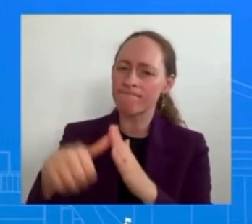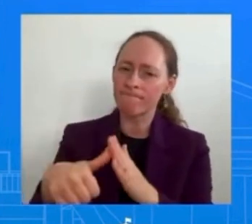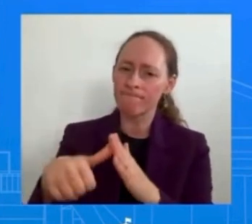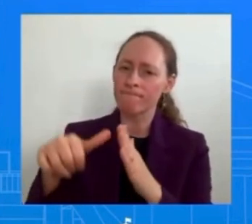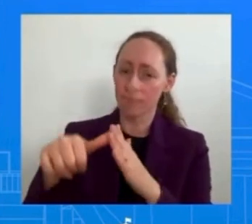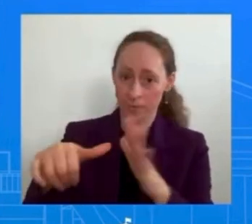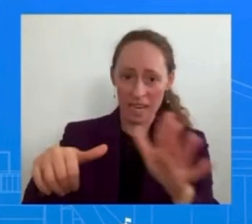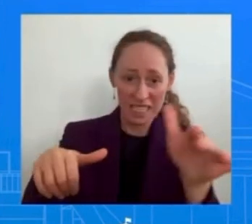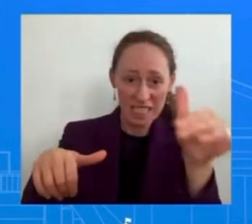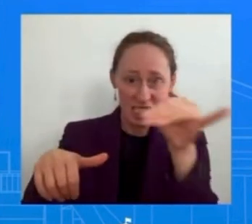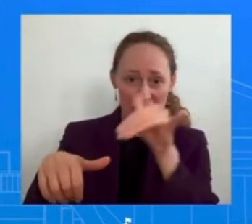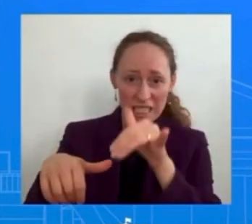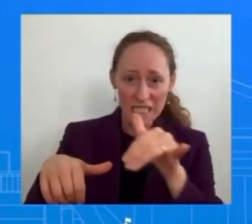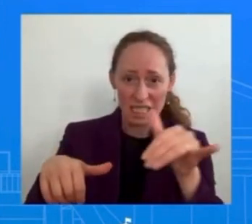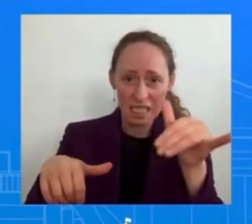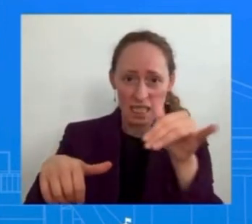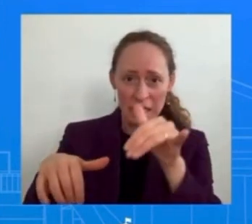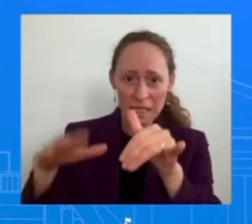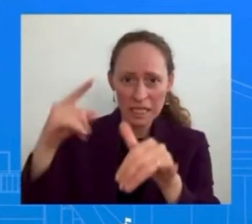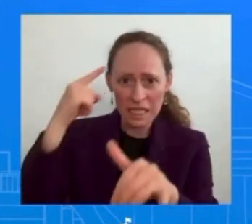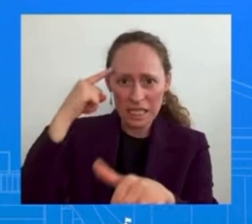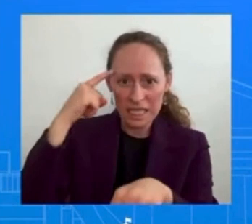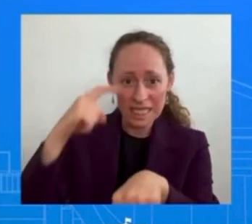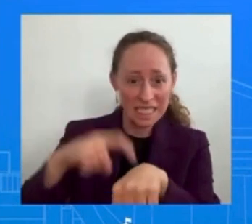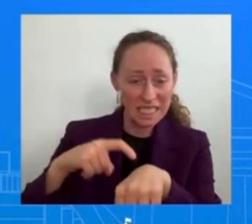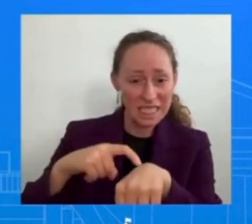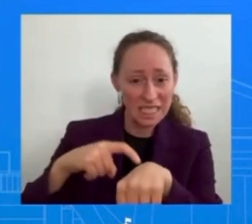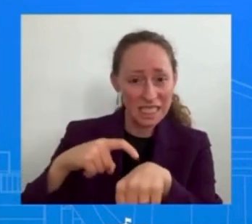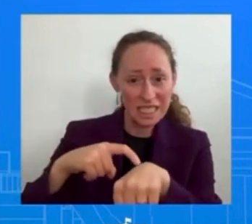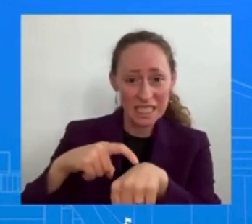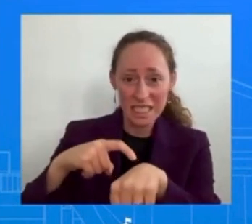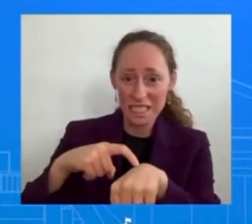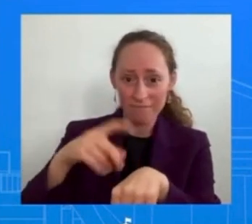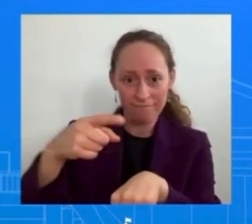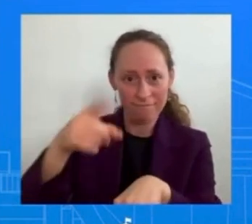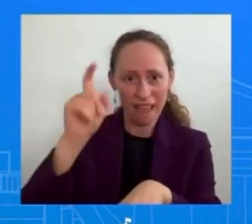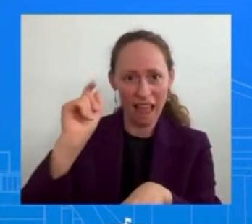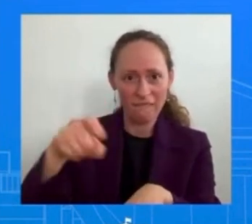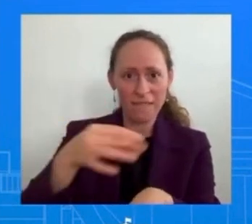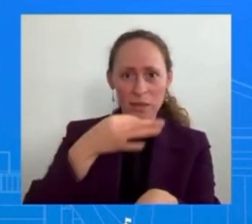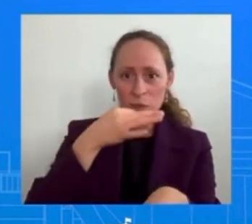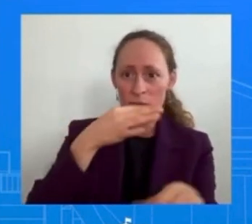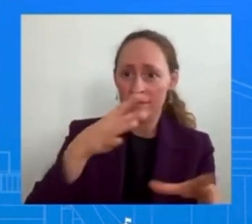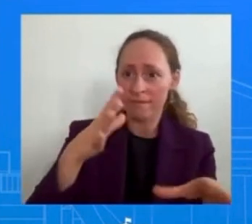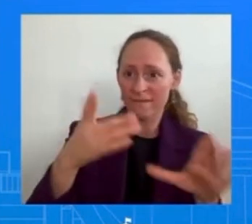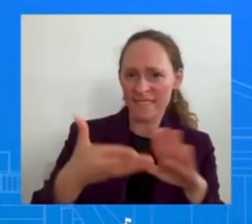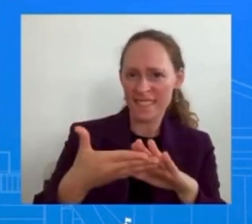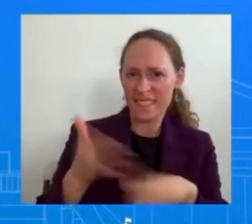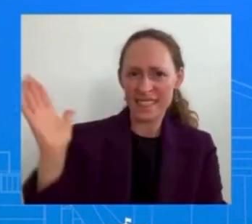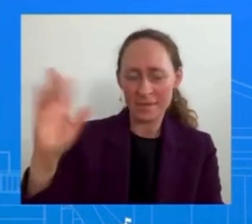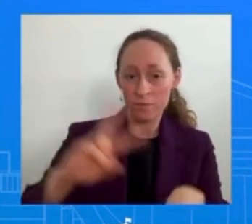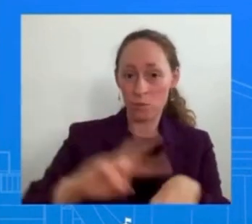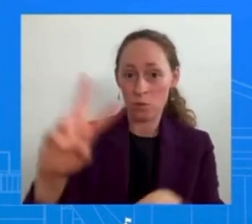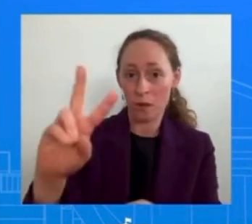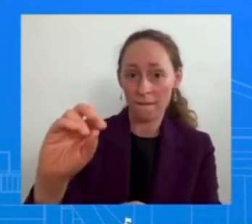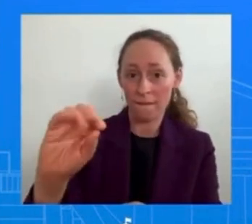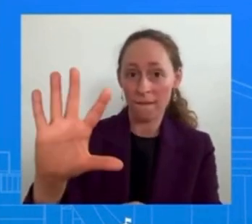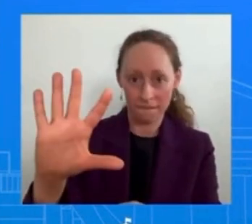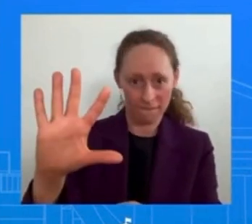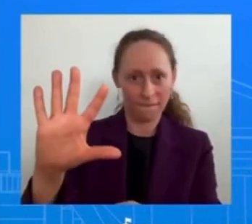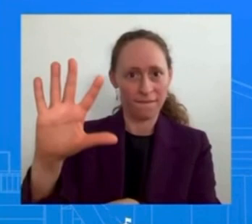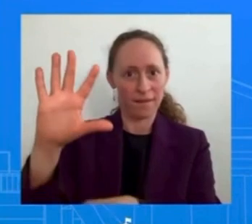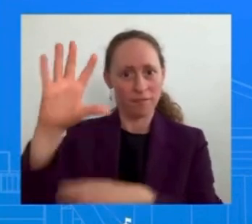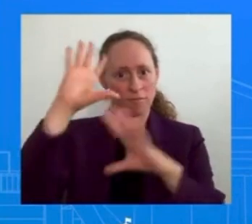at 2:05 for some of you all to leave to go to the East Room, and then the president's remarks starts at 2:15, but I'll take a couple of questions. Okay. Just one.